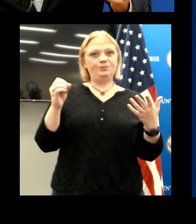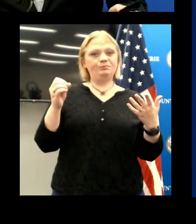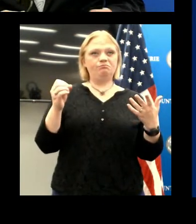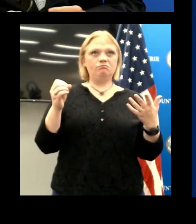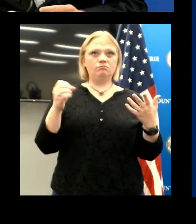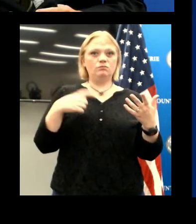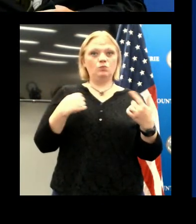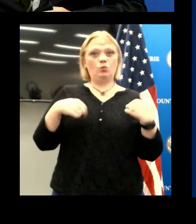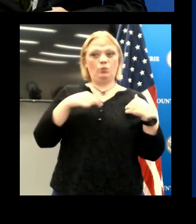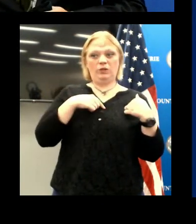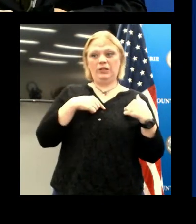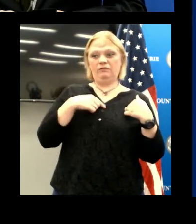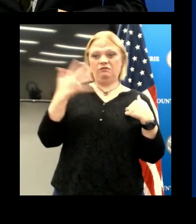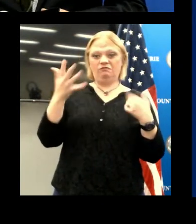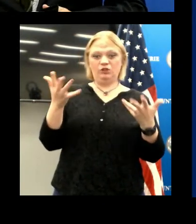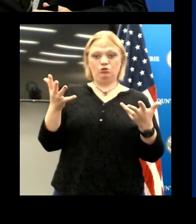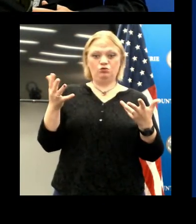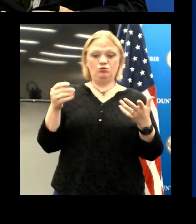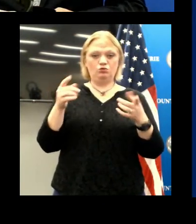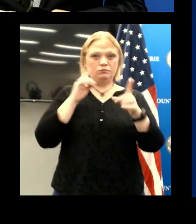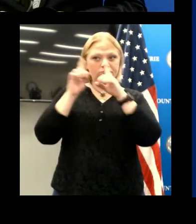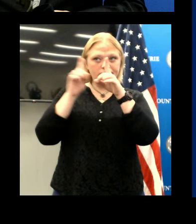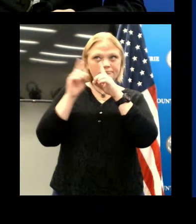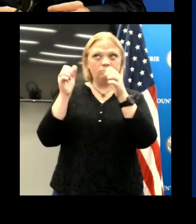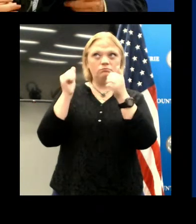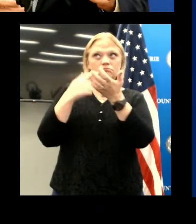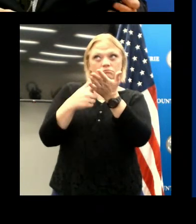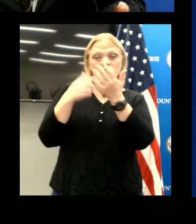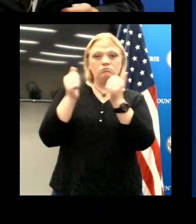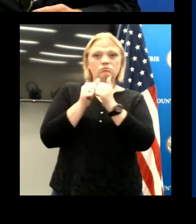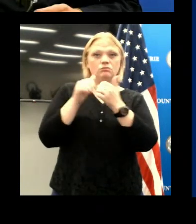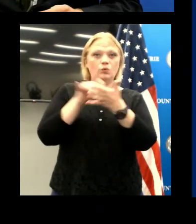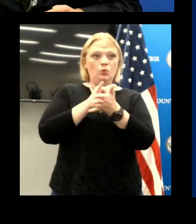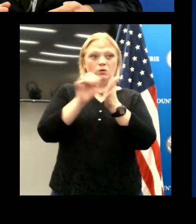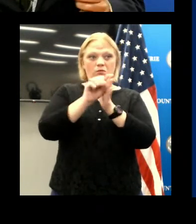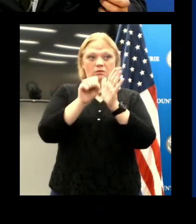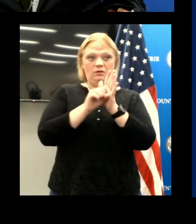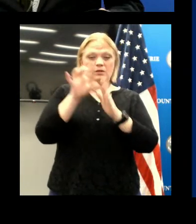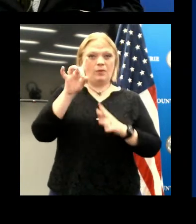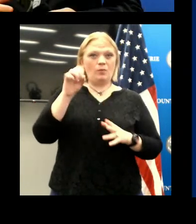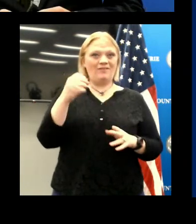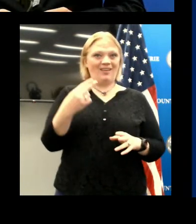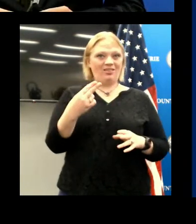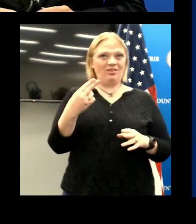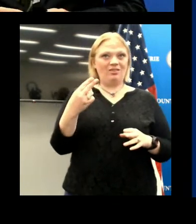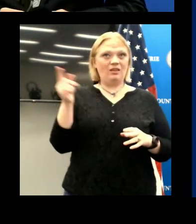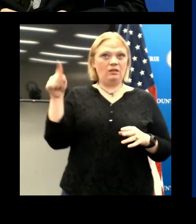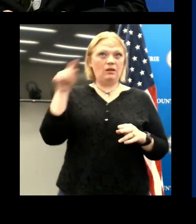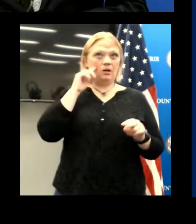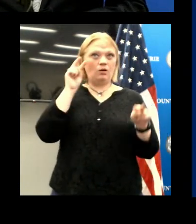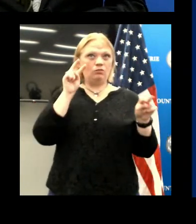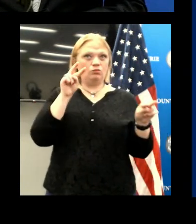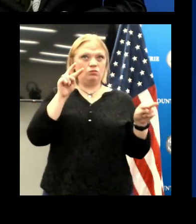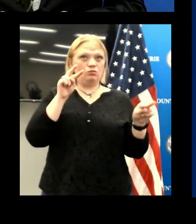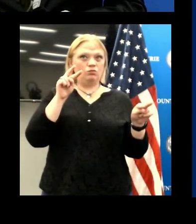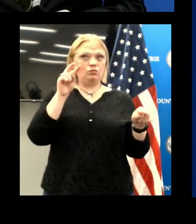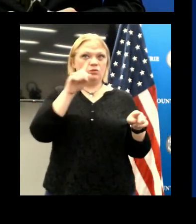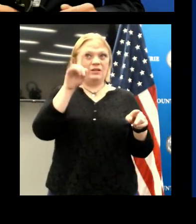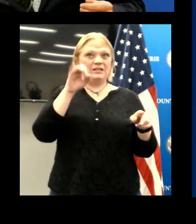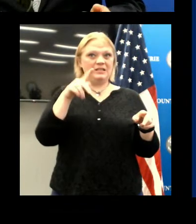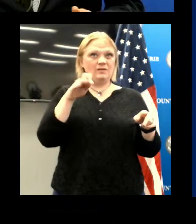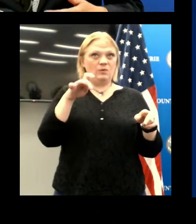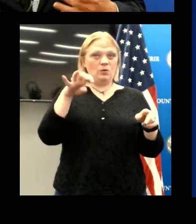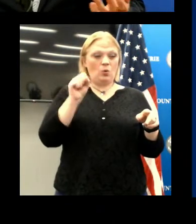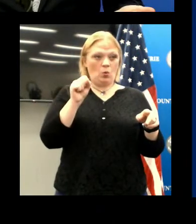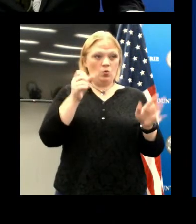actually spoken to the New York State Department of Health, and we know New York State is monitoring these zip code areas to